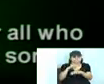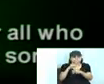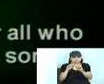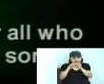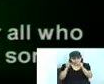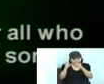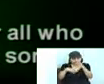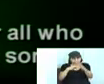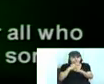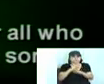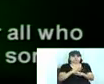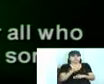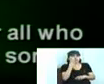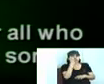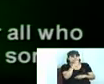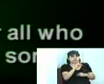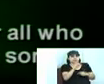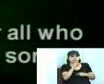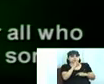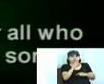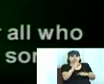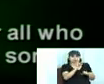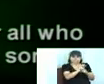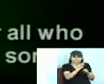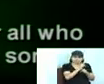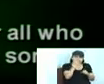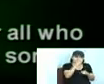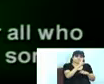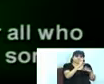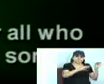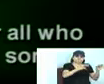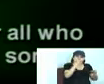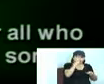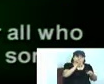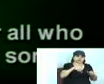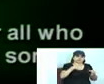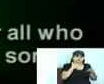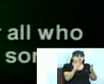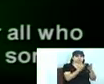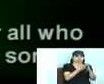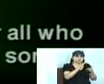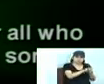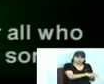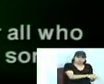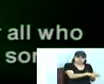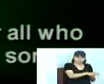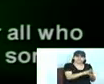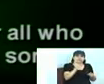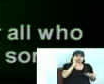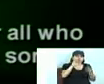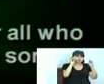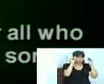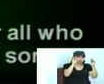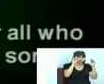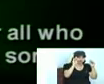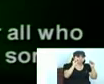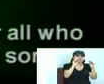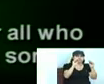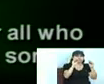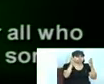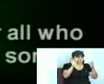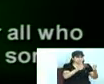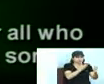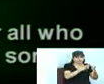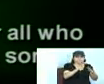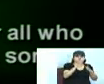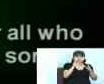world. For justice for all who are oppressed, we will teach songs of